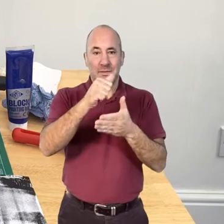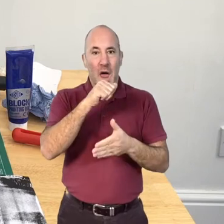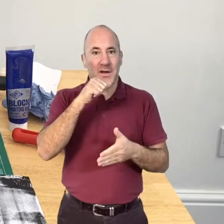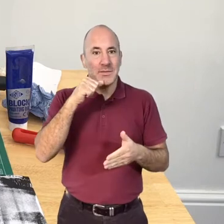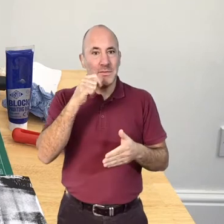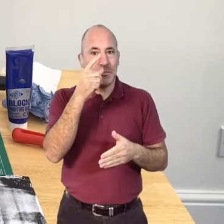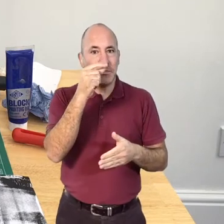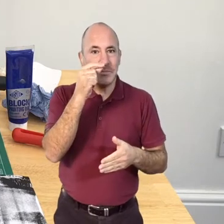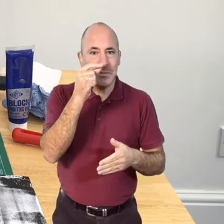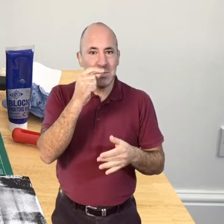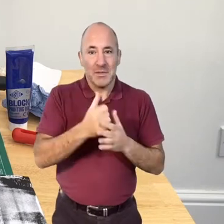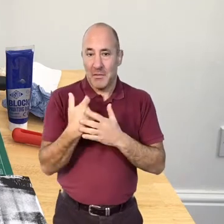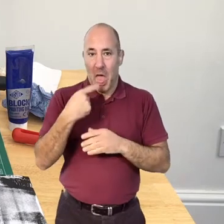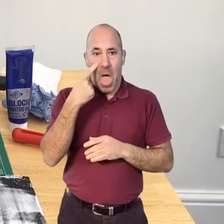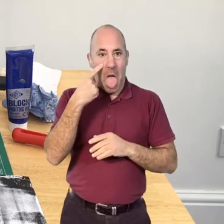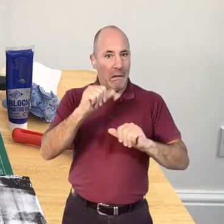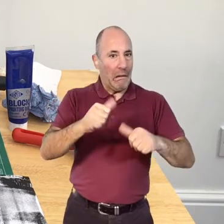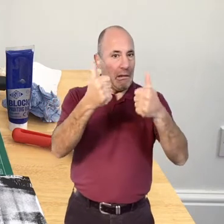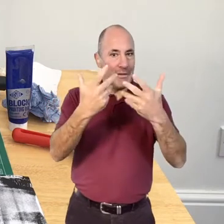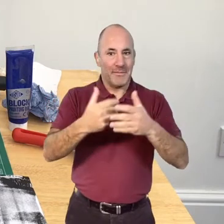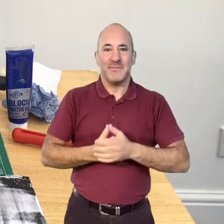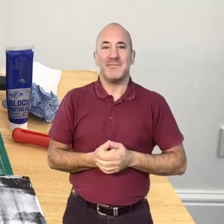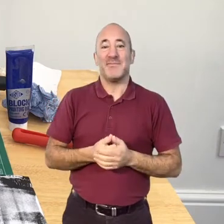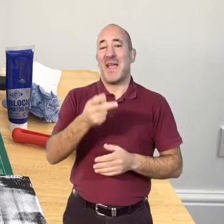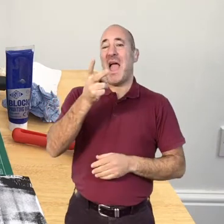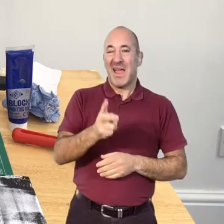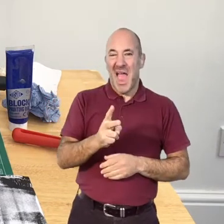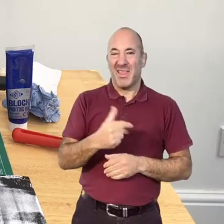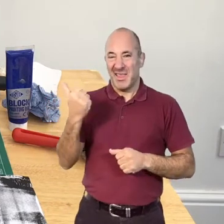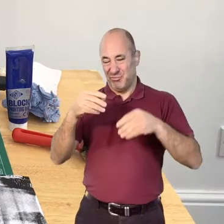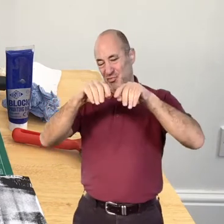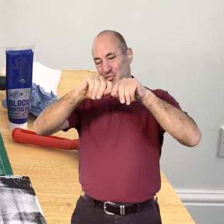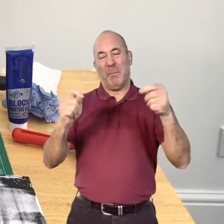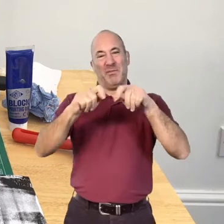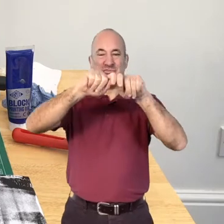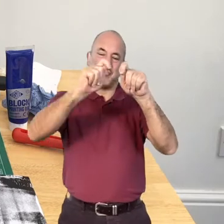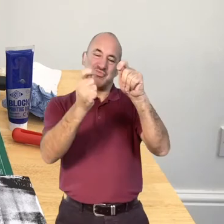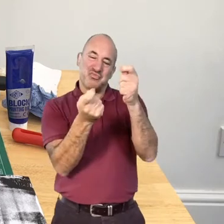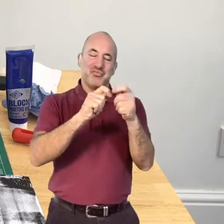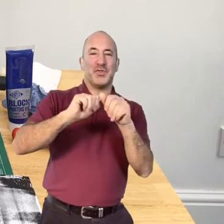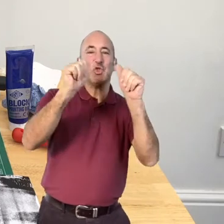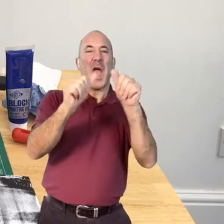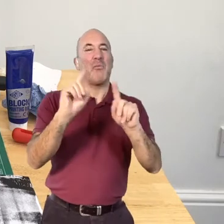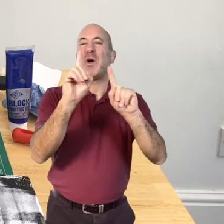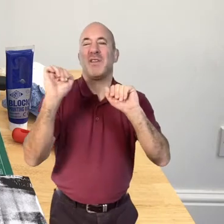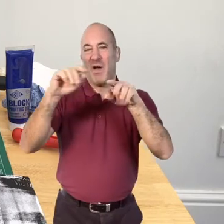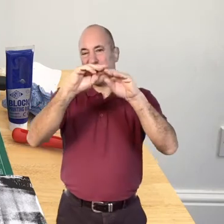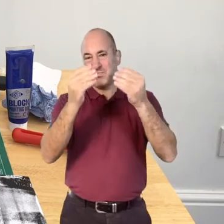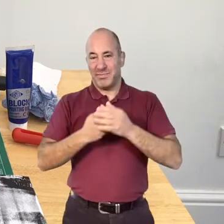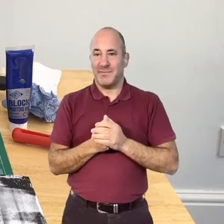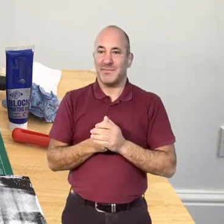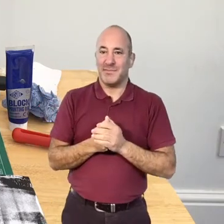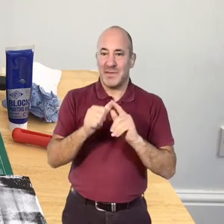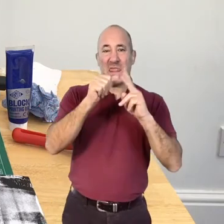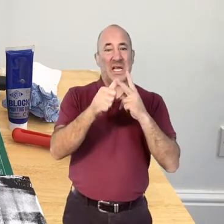print. So we'll see if that works. So I'm again, just ripping different shapes, and